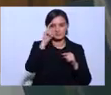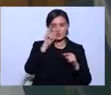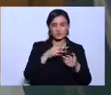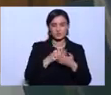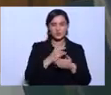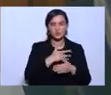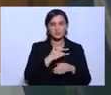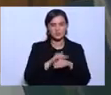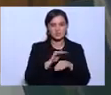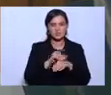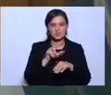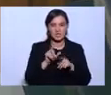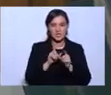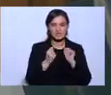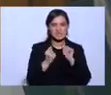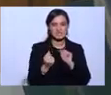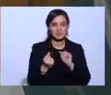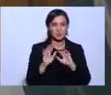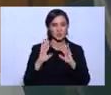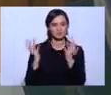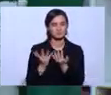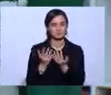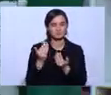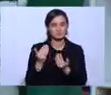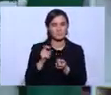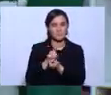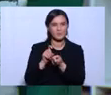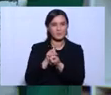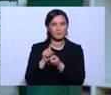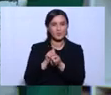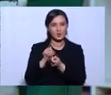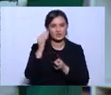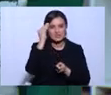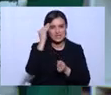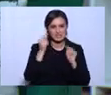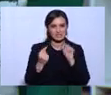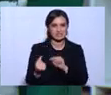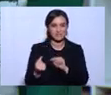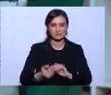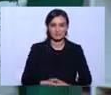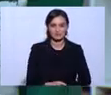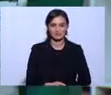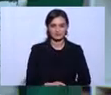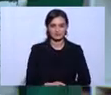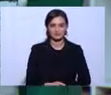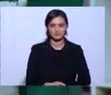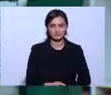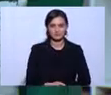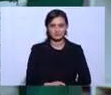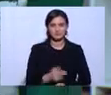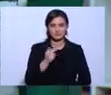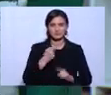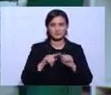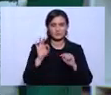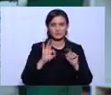society's evil ideas. And since we're speaking about Huck and his development,